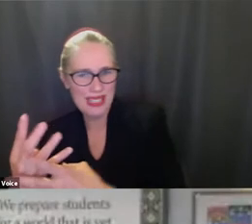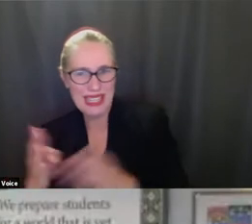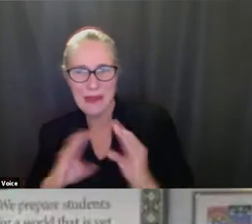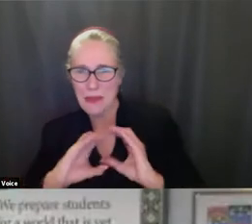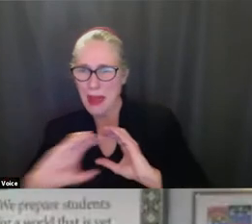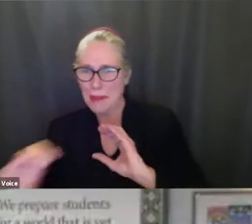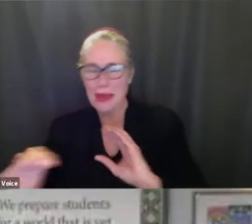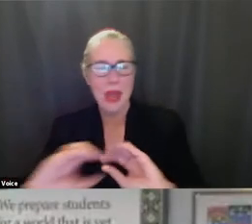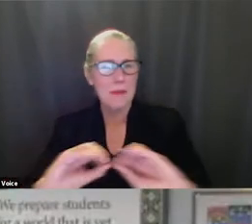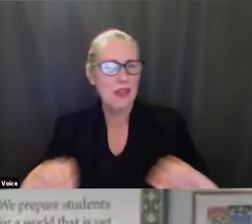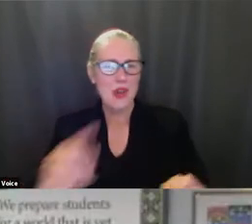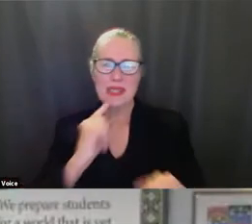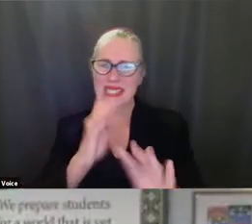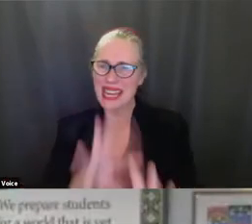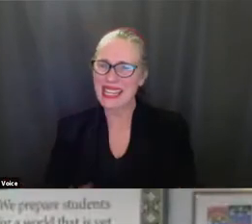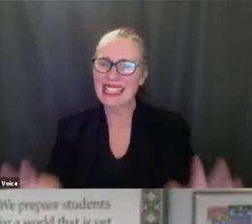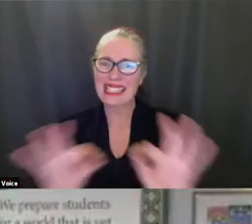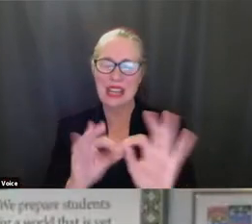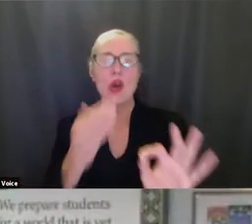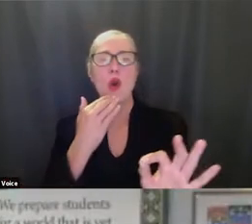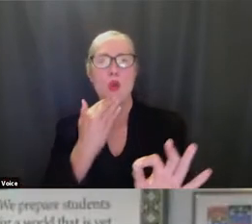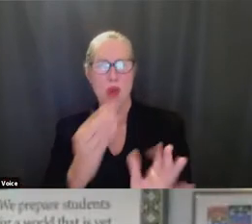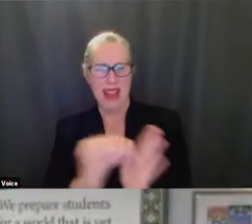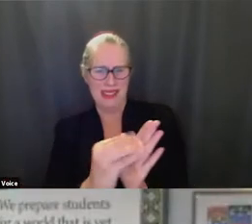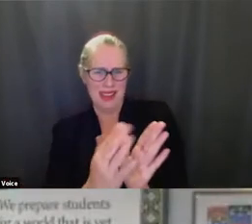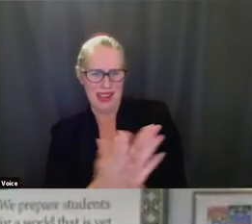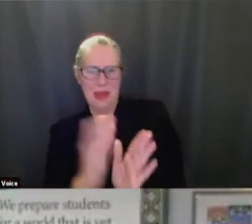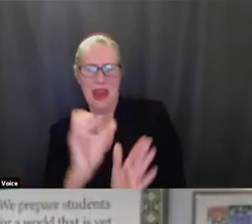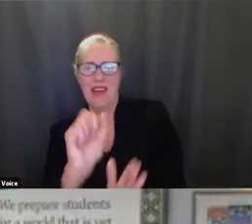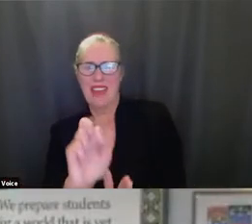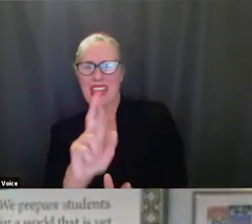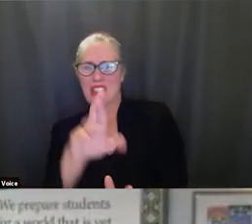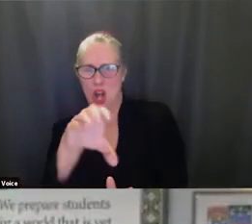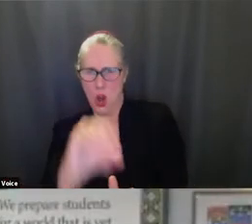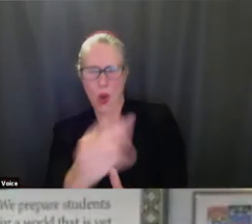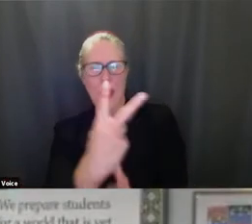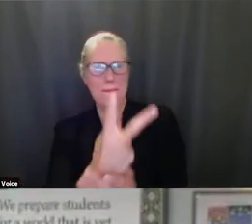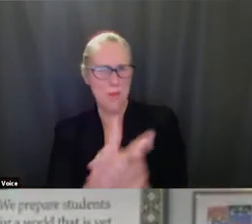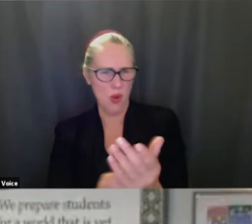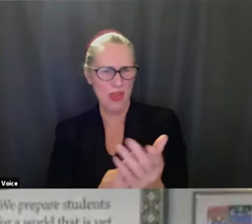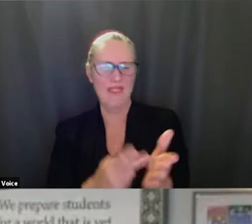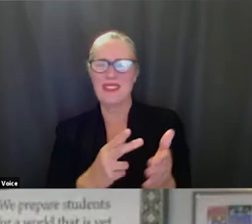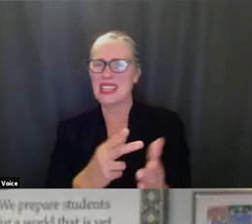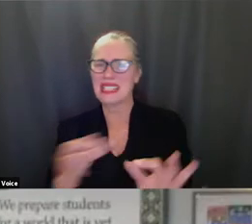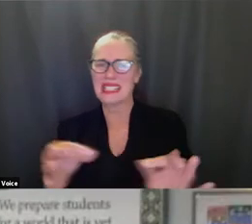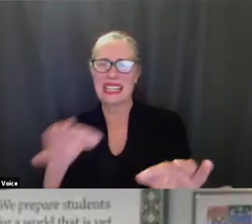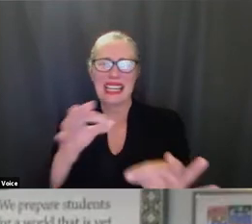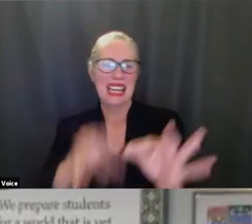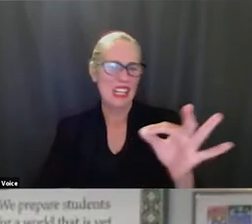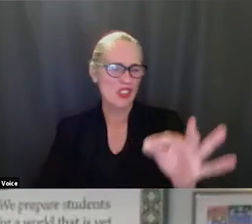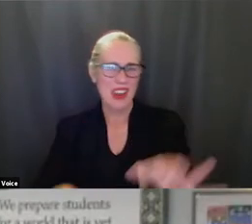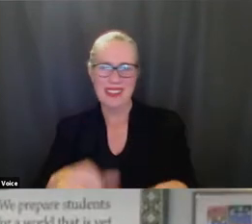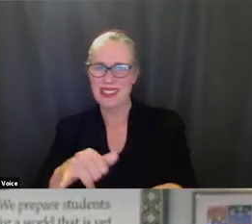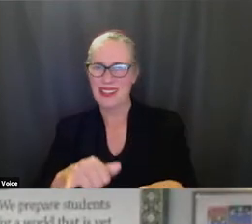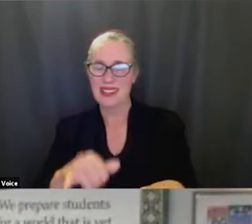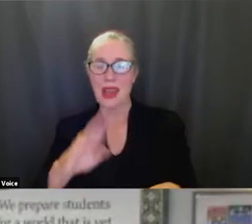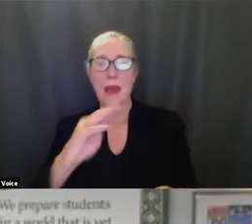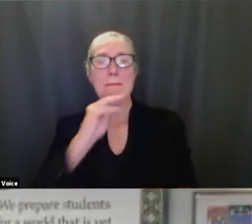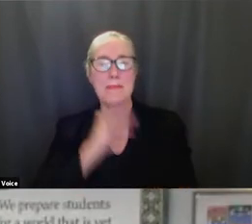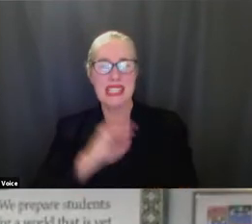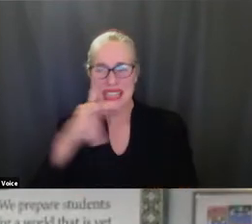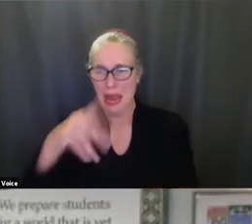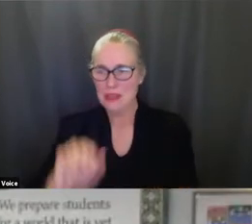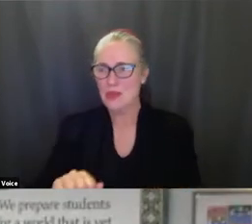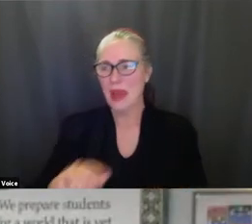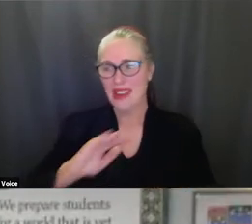mentioned the significant and well-documented role sro's play in both of these mechanisms of injustice ms capps spoke about fulfilling the black